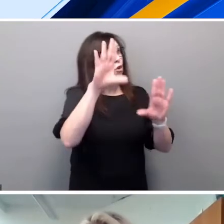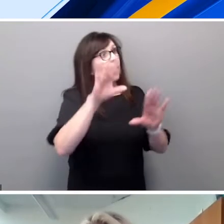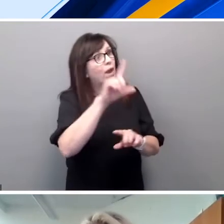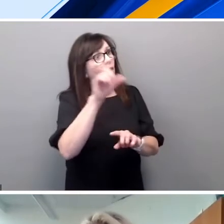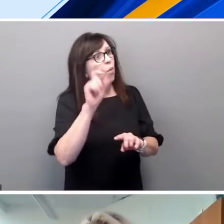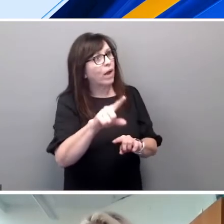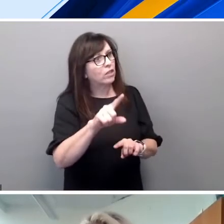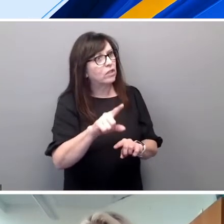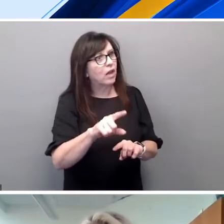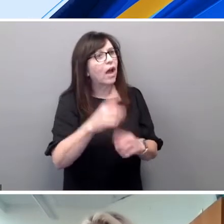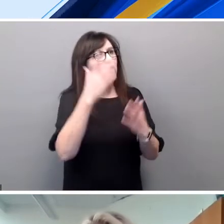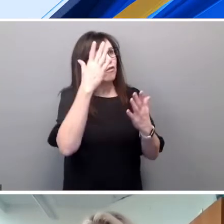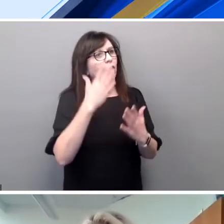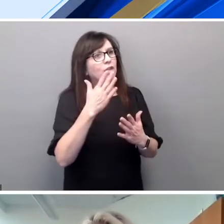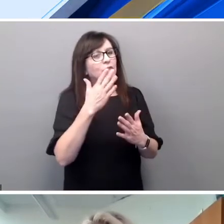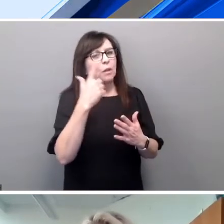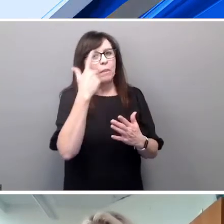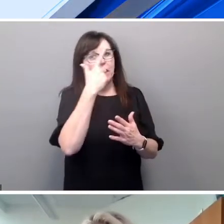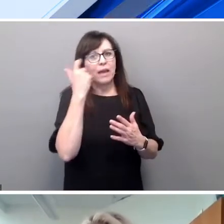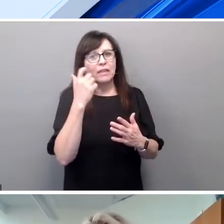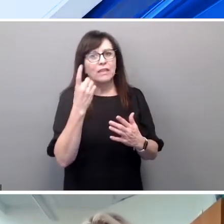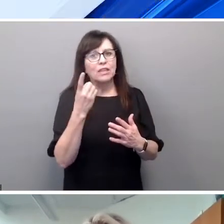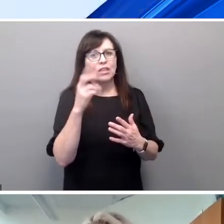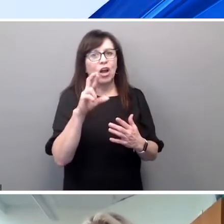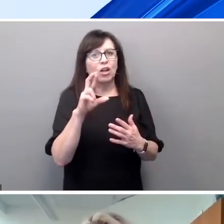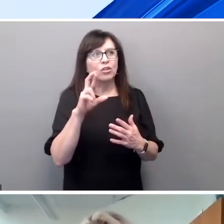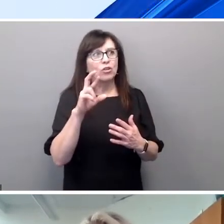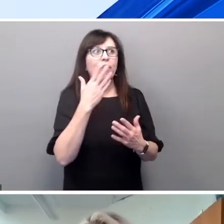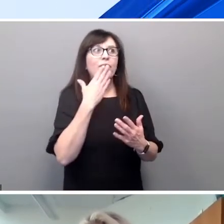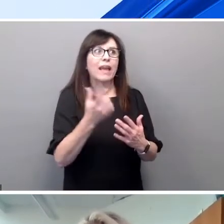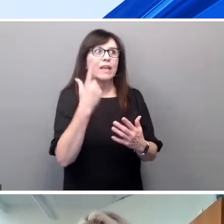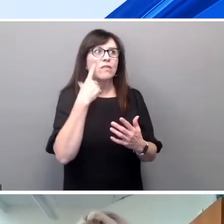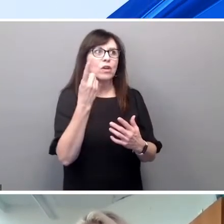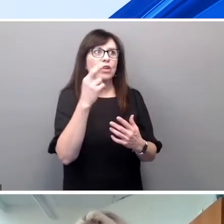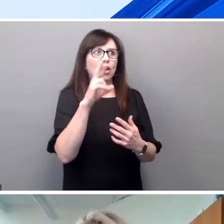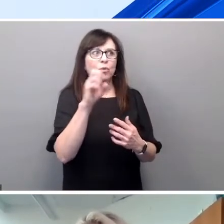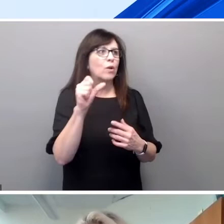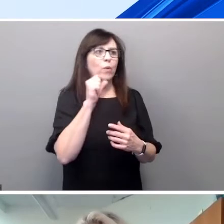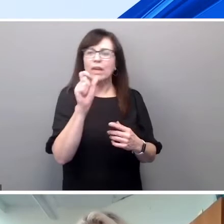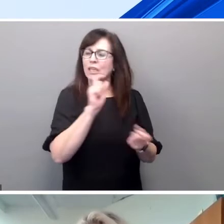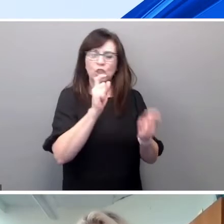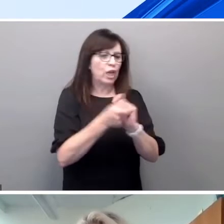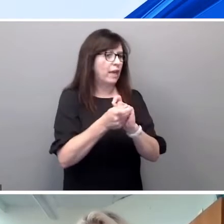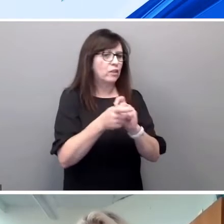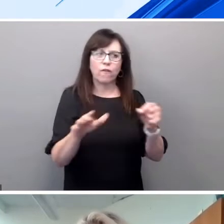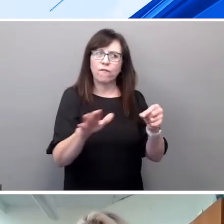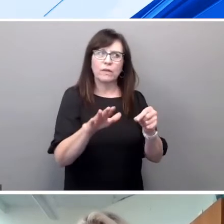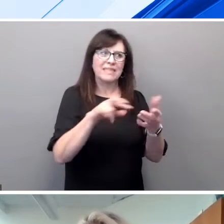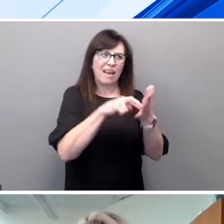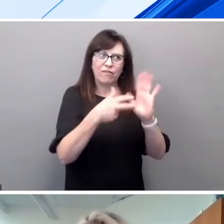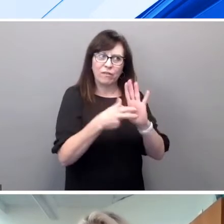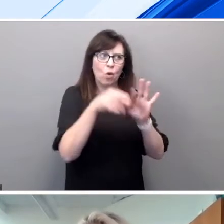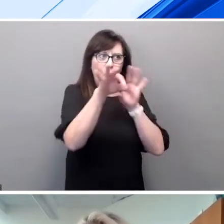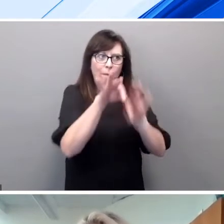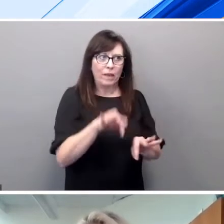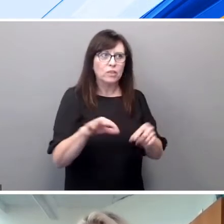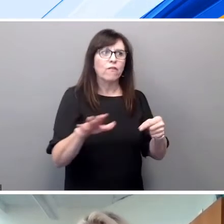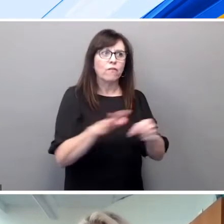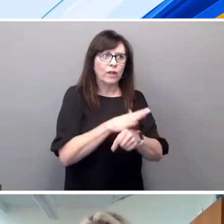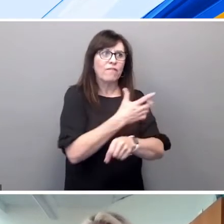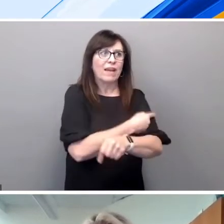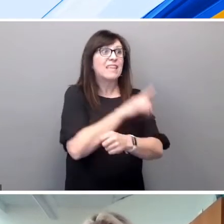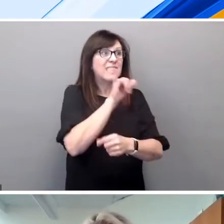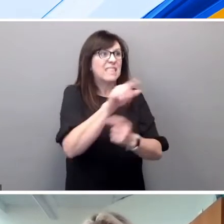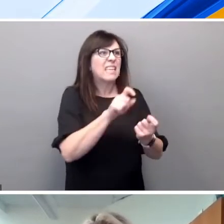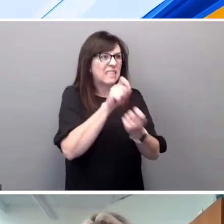Unfortunately, thanks to Dr. Ross, we did not change the definition of fully vaccinated because it would do exactly what you said it